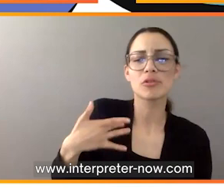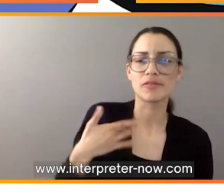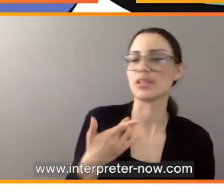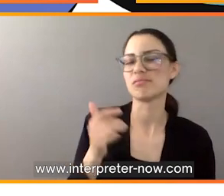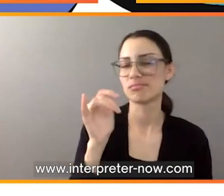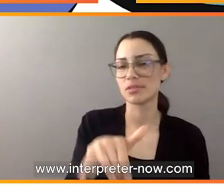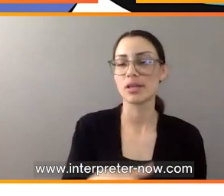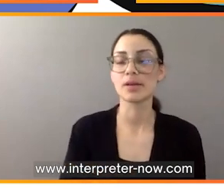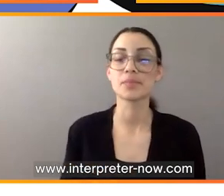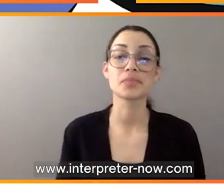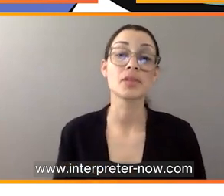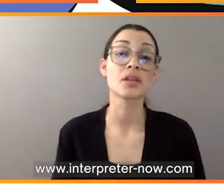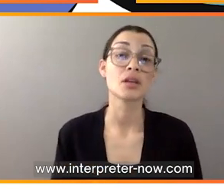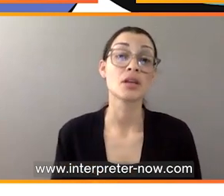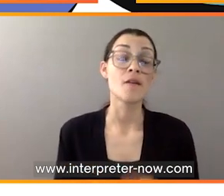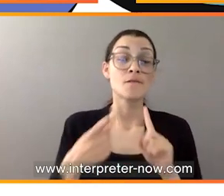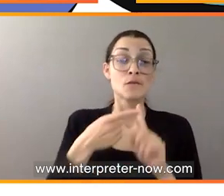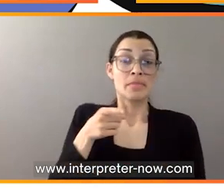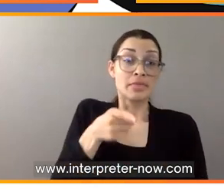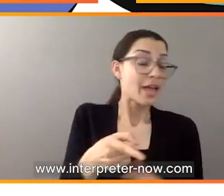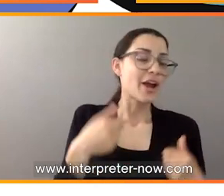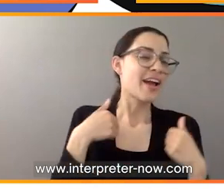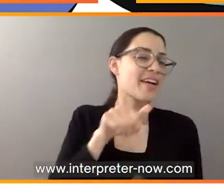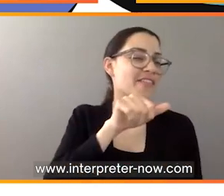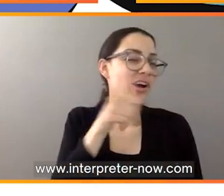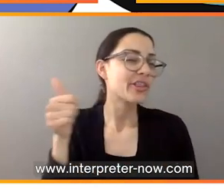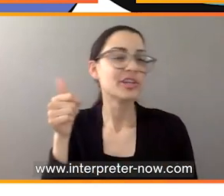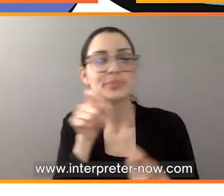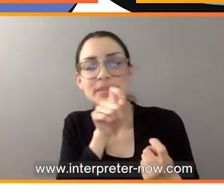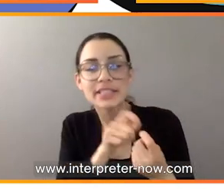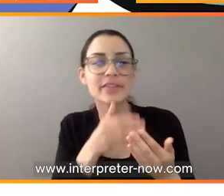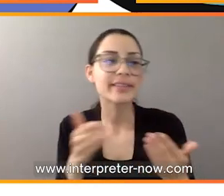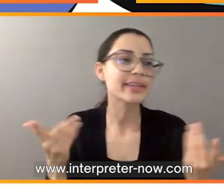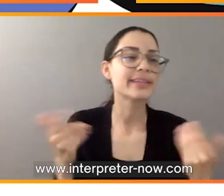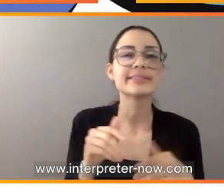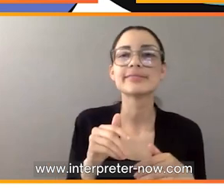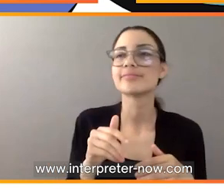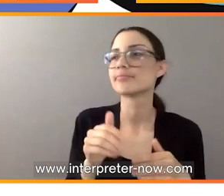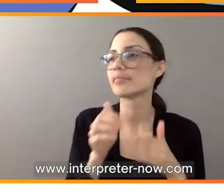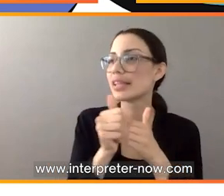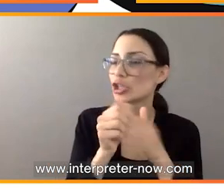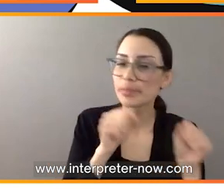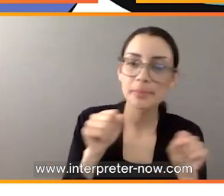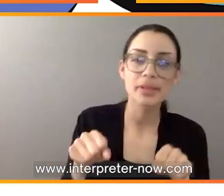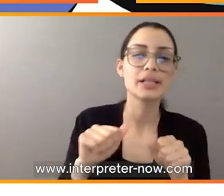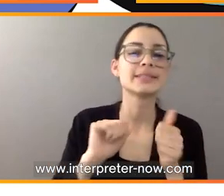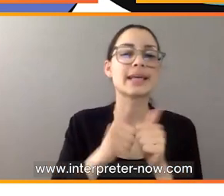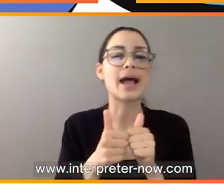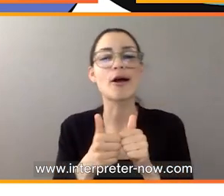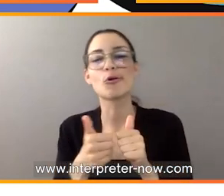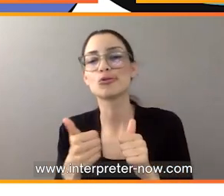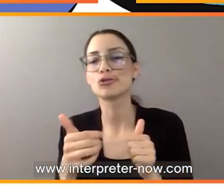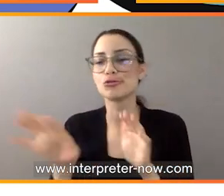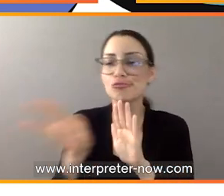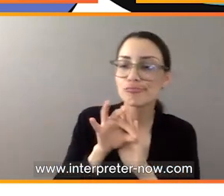yeah. So that's kind of how we got started on all of that. Now, from there, there were other specific things that we did around